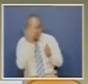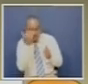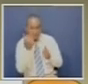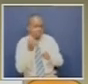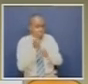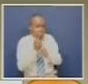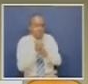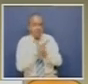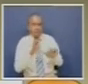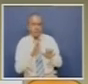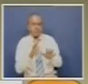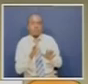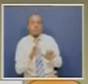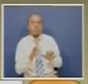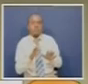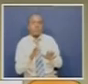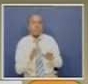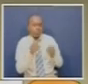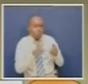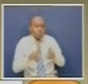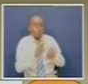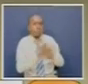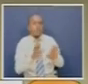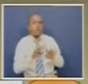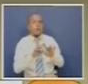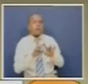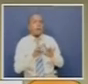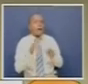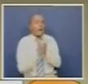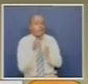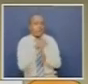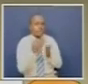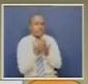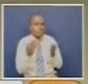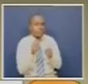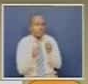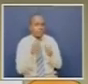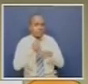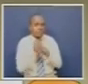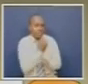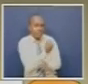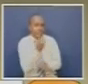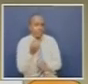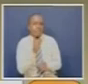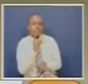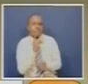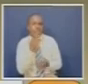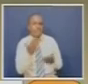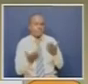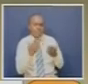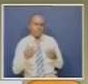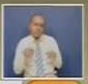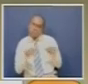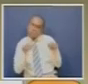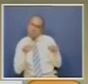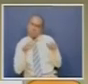out of a certain sense of opportunism, and it's something that keeps each one of them saying, maybe let me hang in there